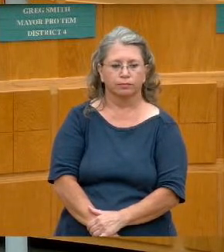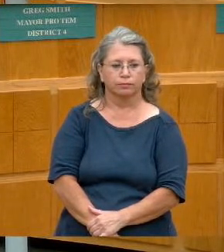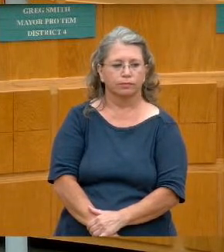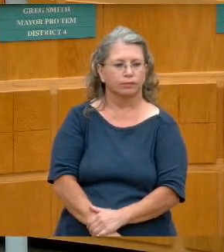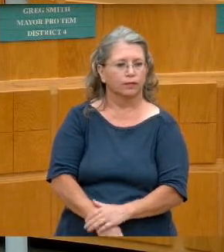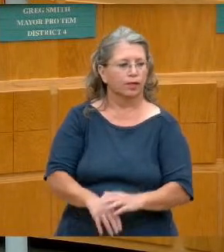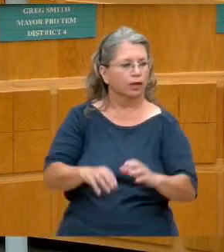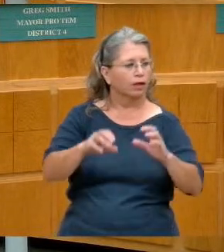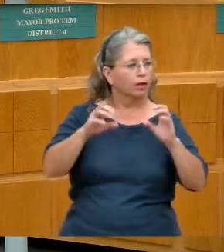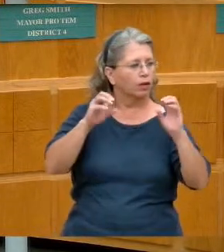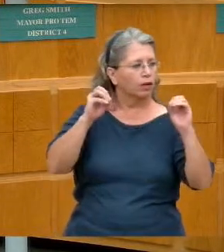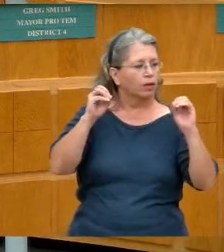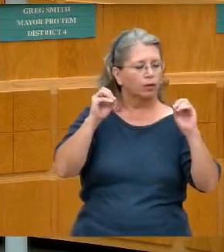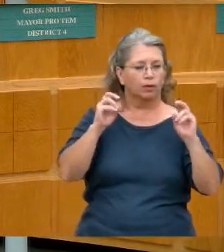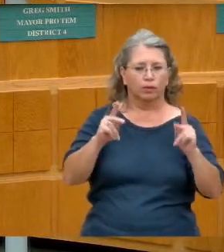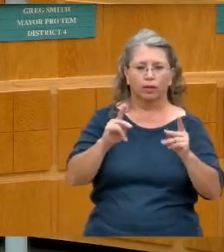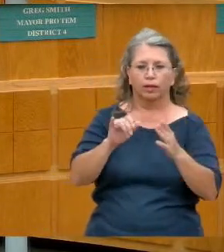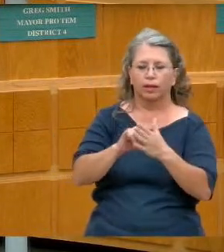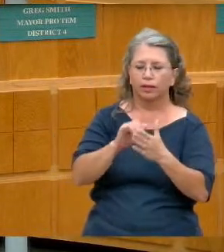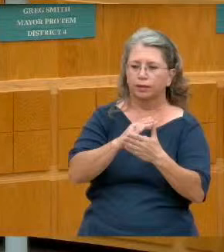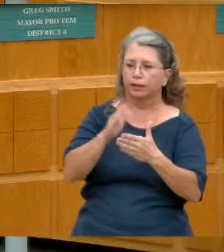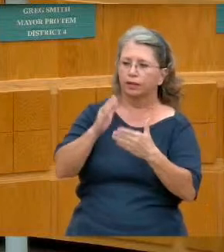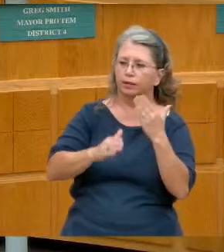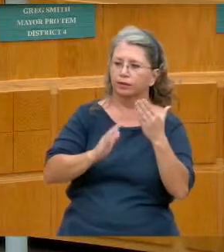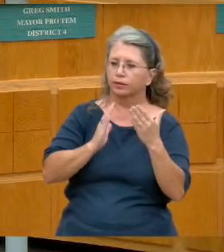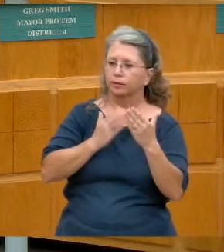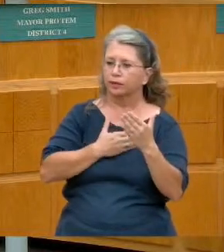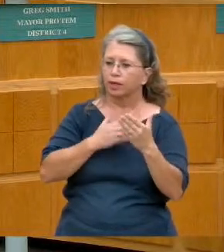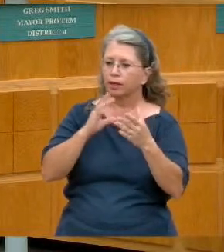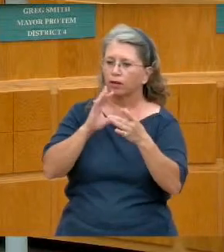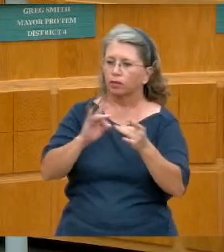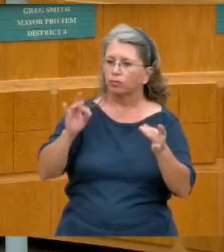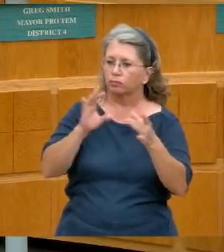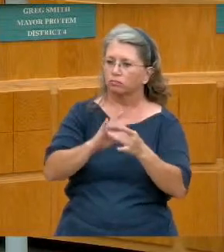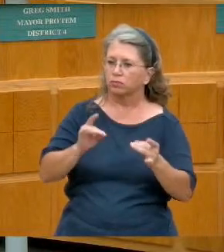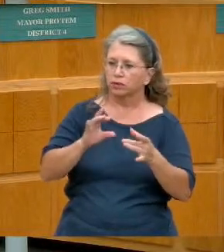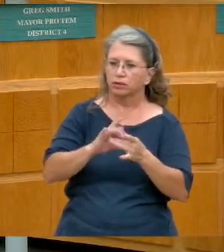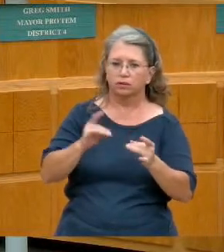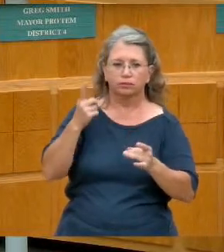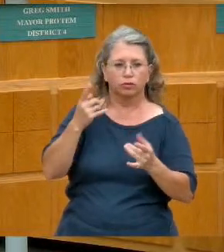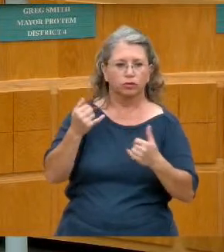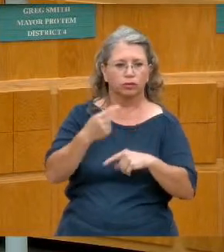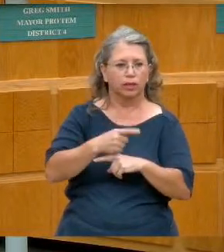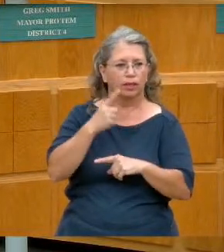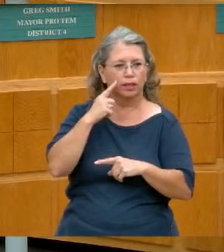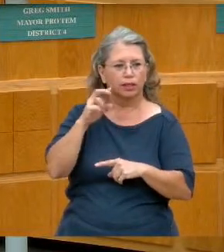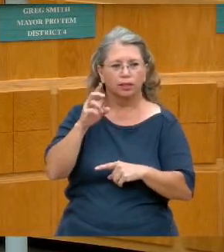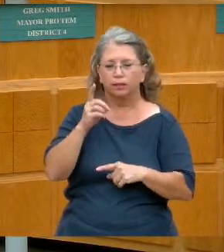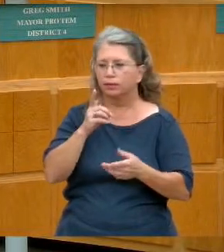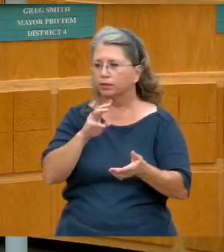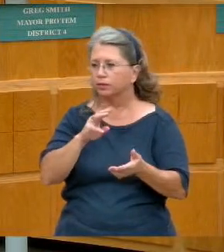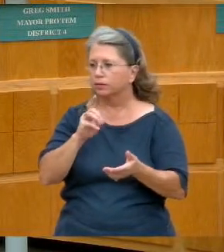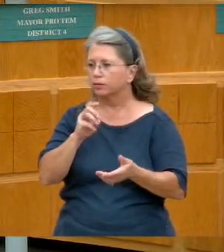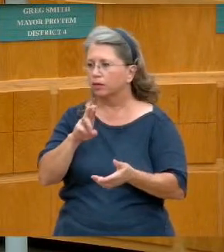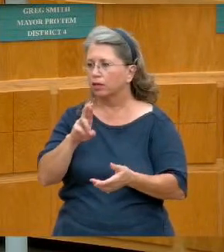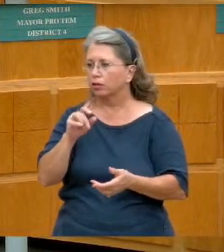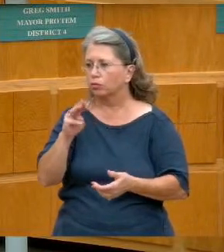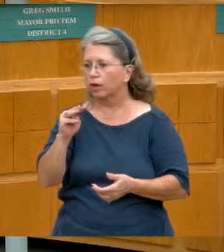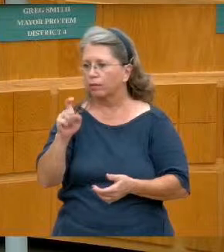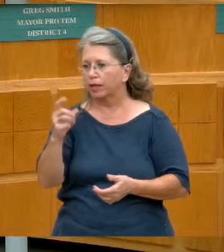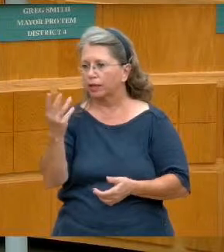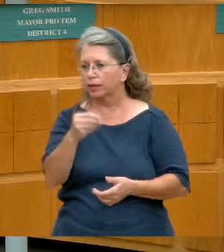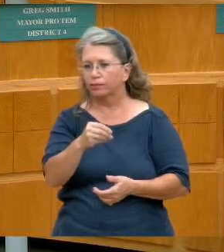Okay, that concludes our prepared remarks for today. Myself, I think Dr. Ramachandran may have left. Is he here